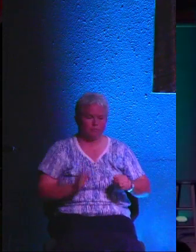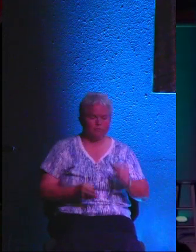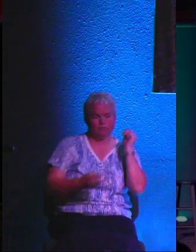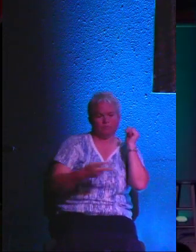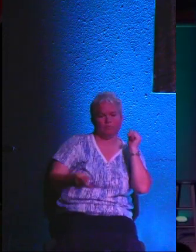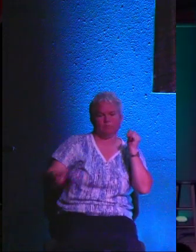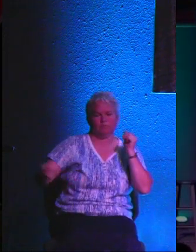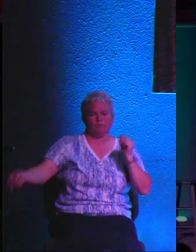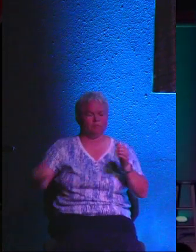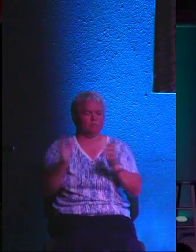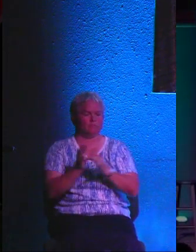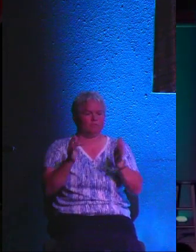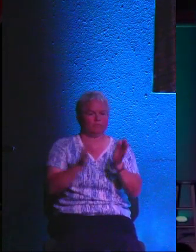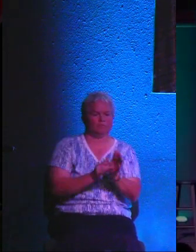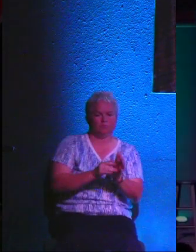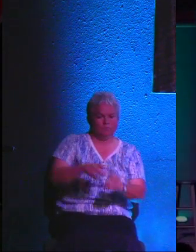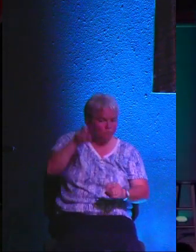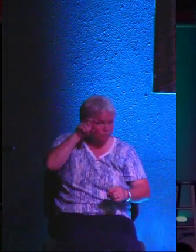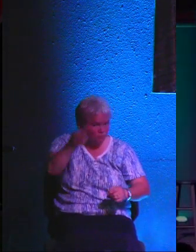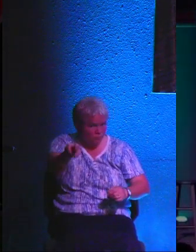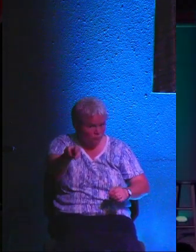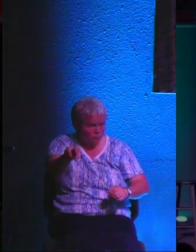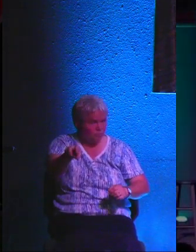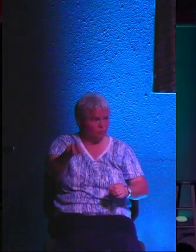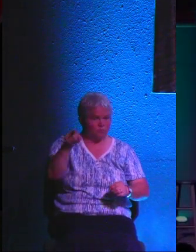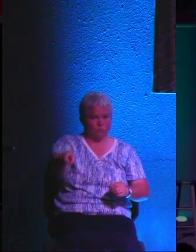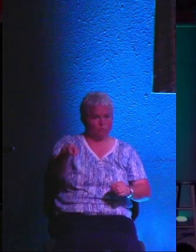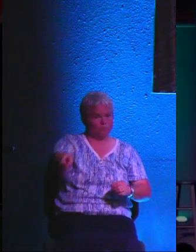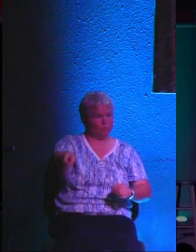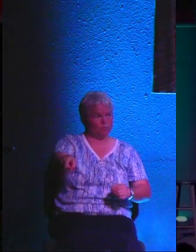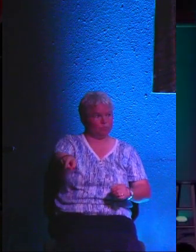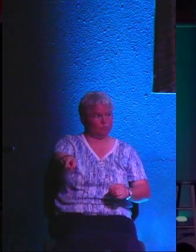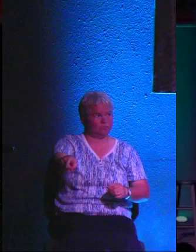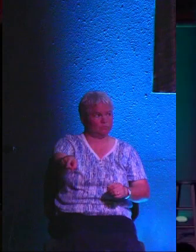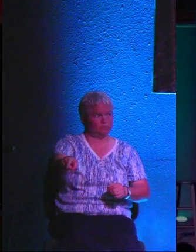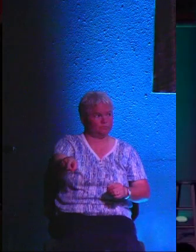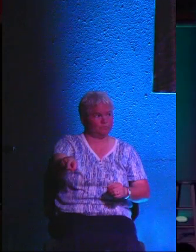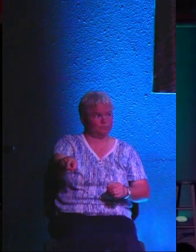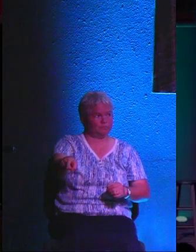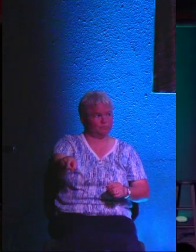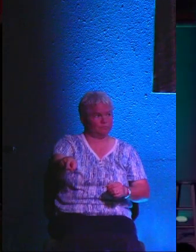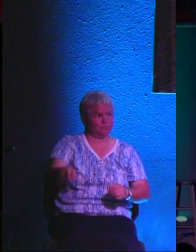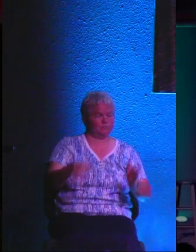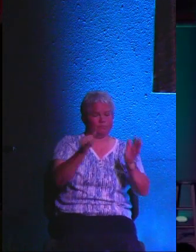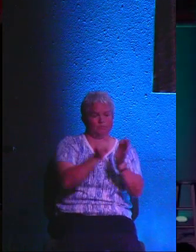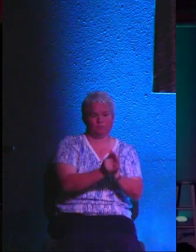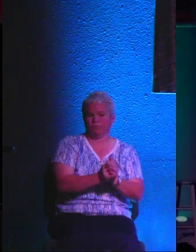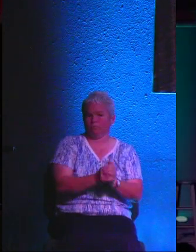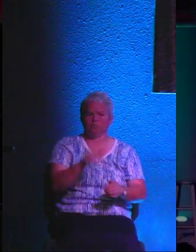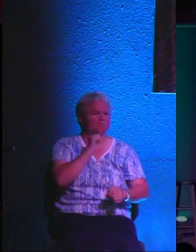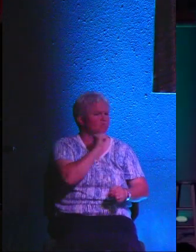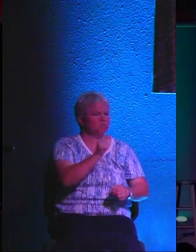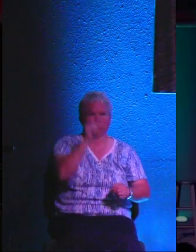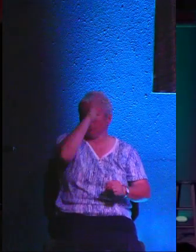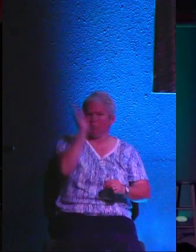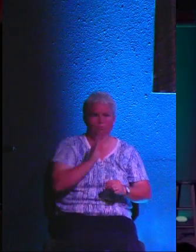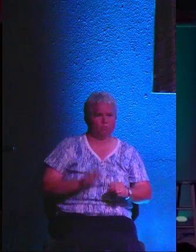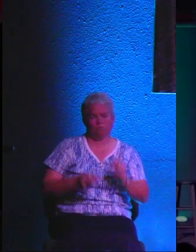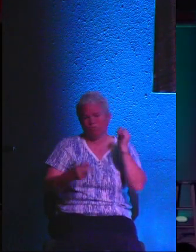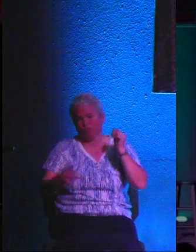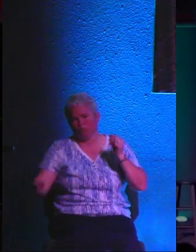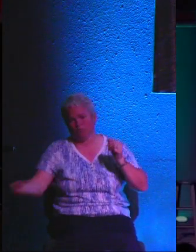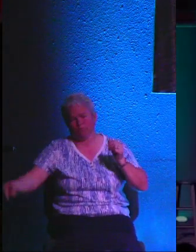fail you is Jesus. So put your attention where your attention needs to be. Amen. And that's the one that will never fail you. Amen?